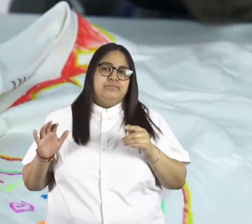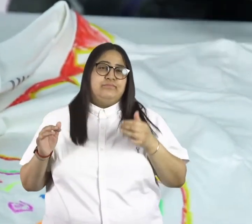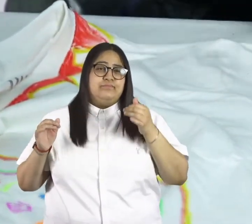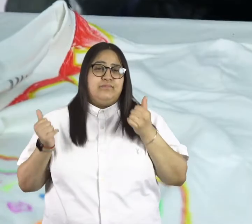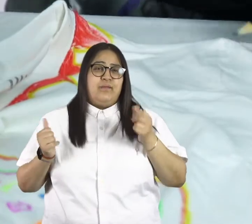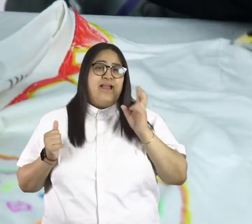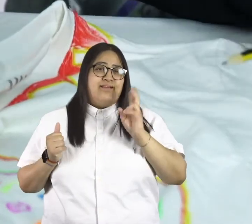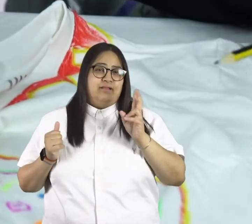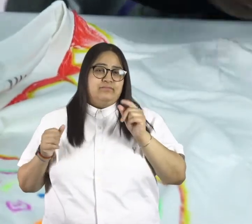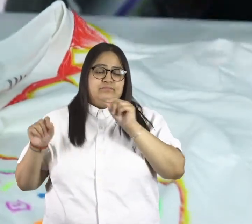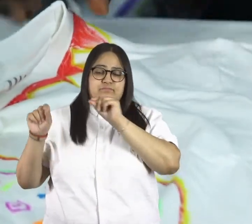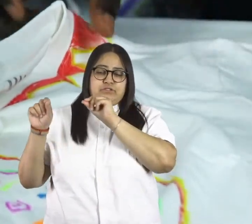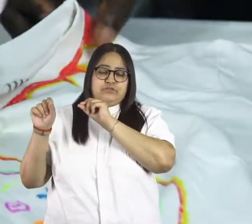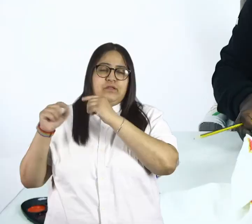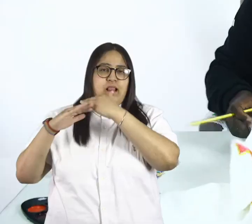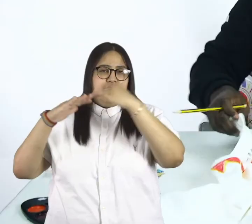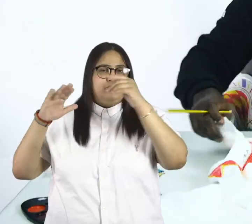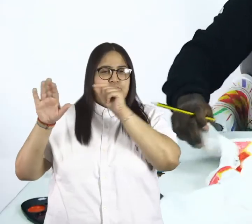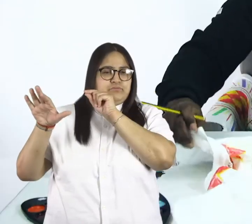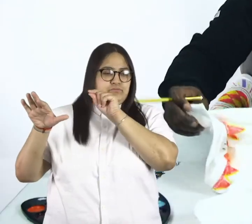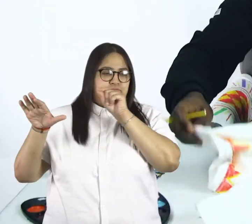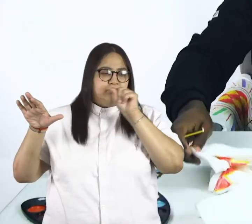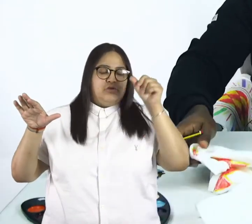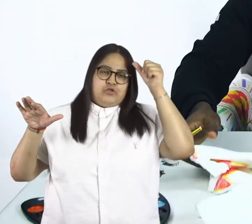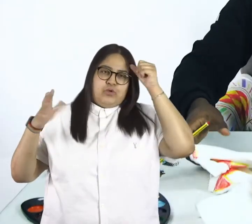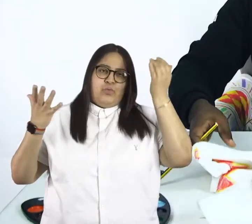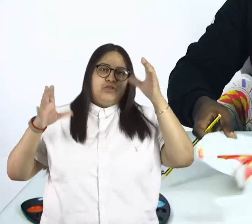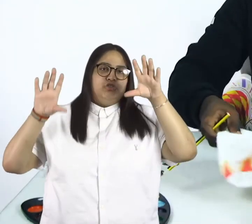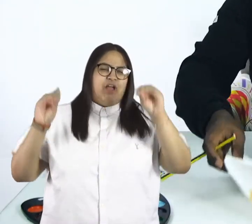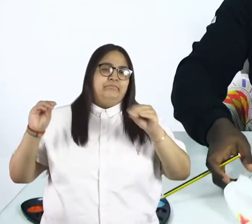line so you know where to stop. Then